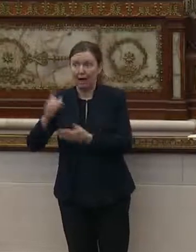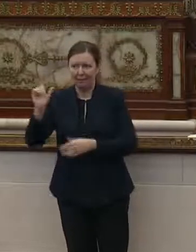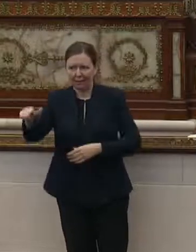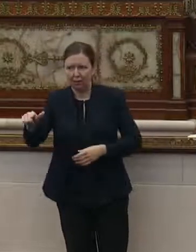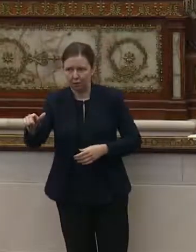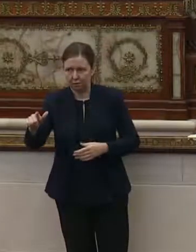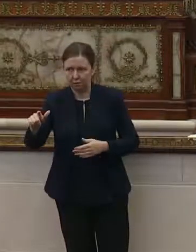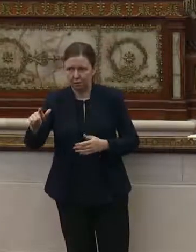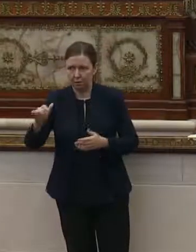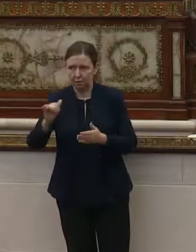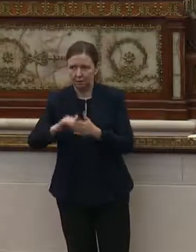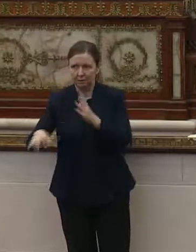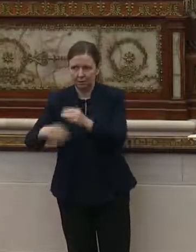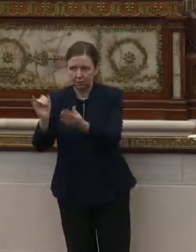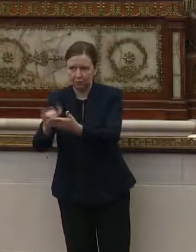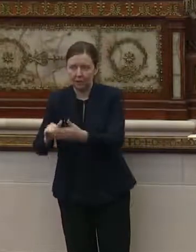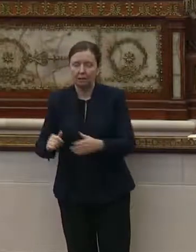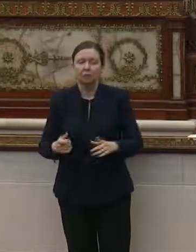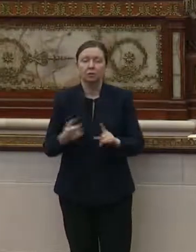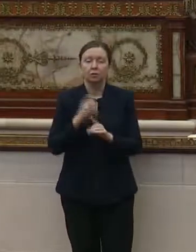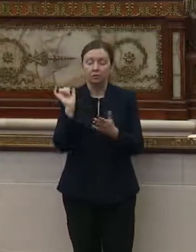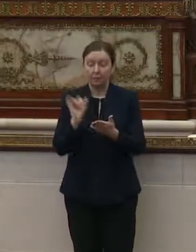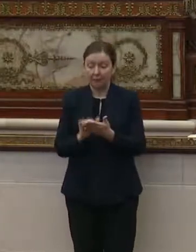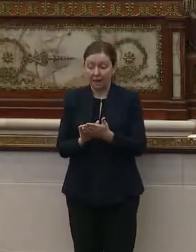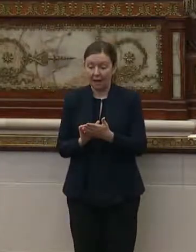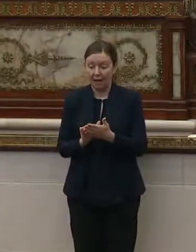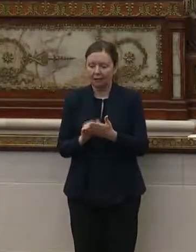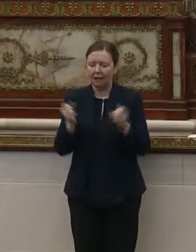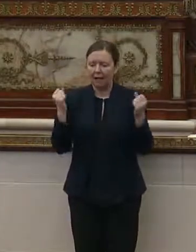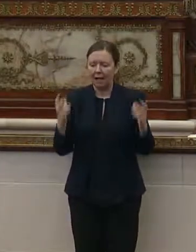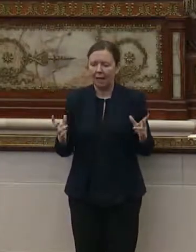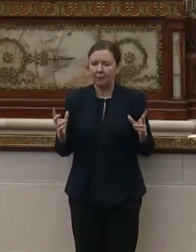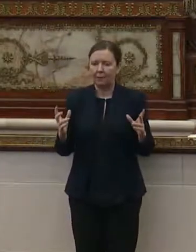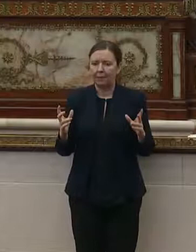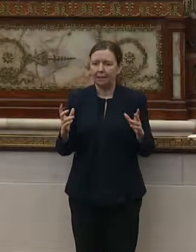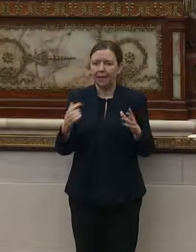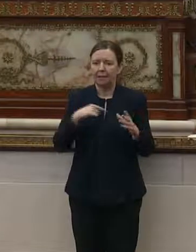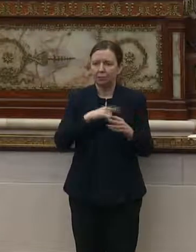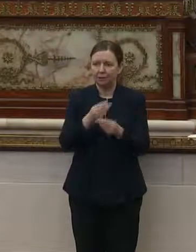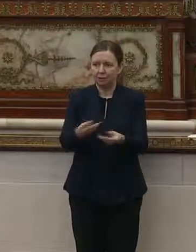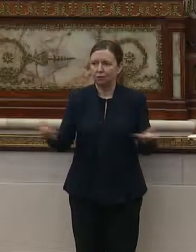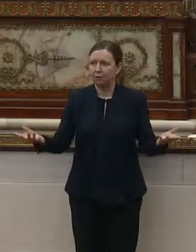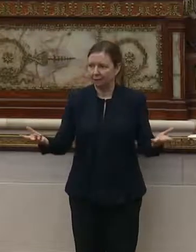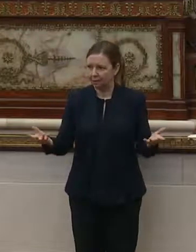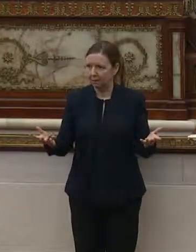that's in addition to that. Out of that, how many have we distributed?